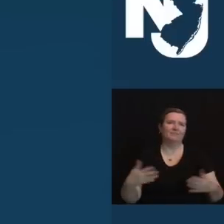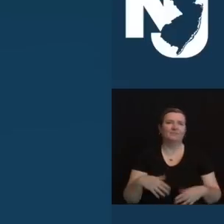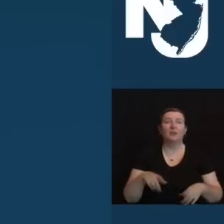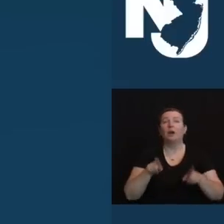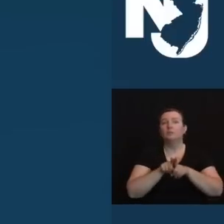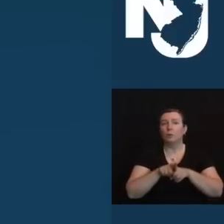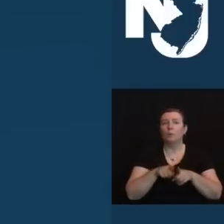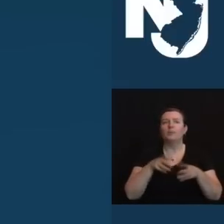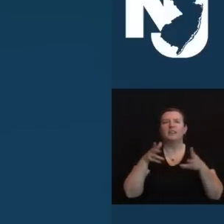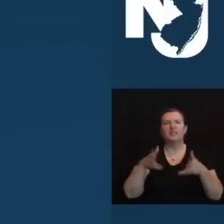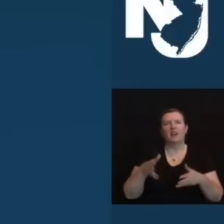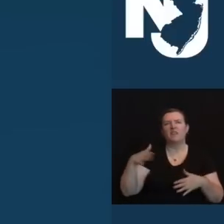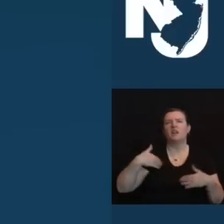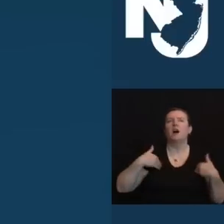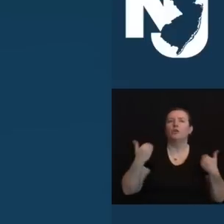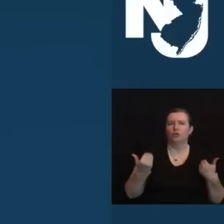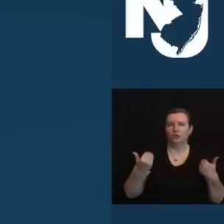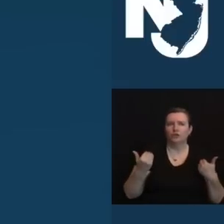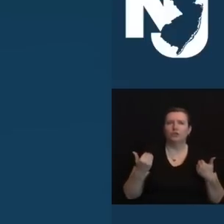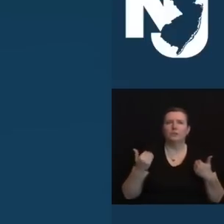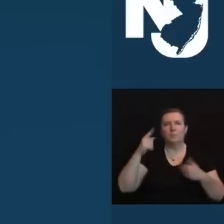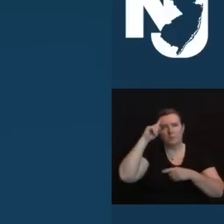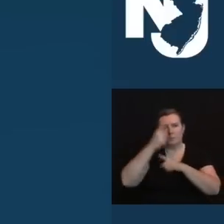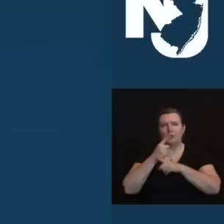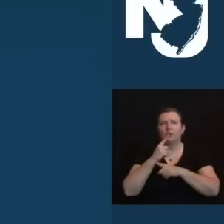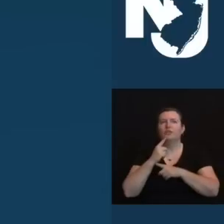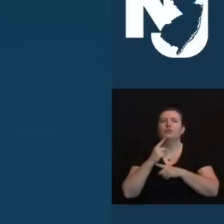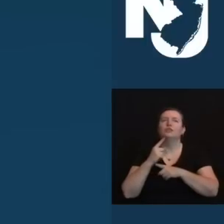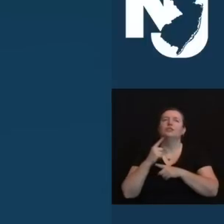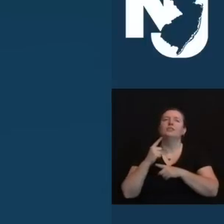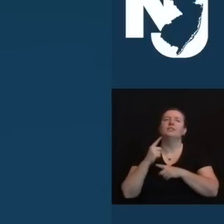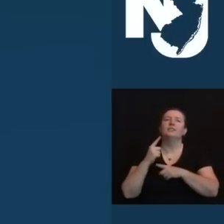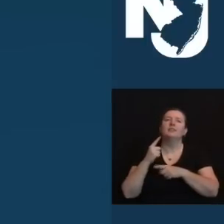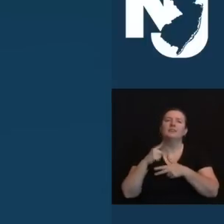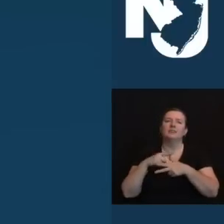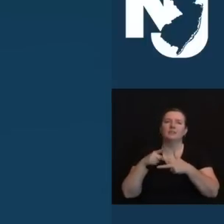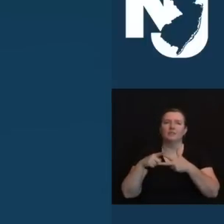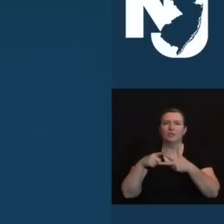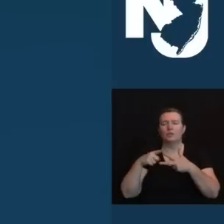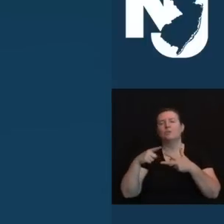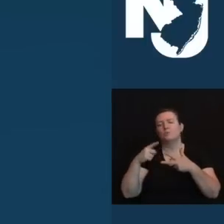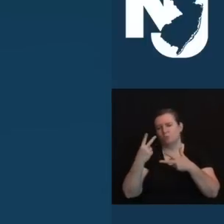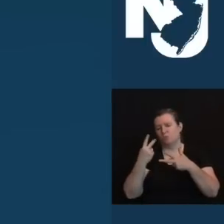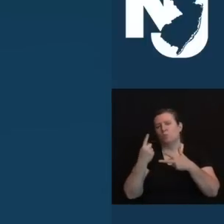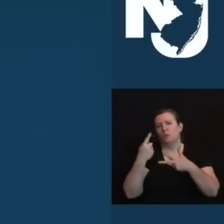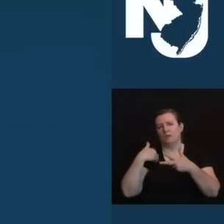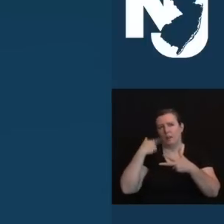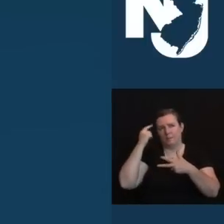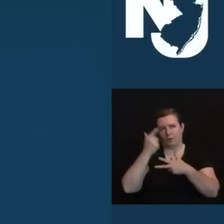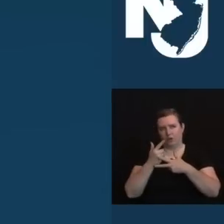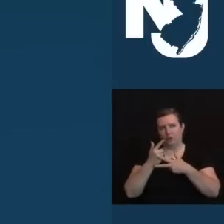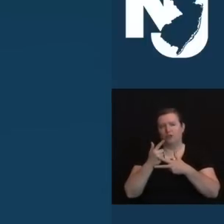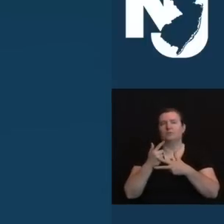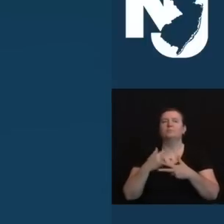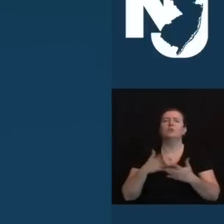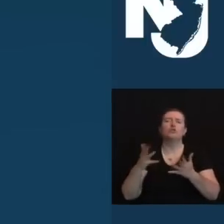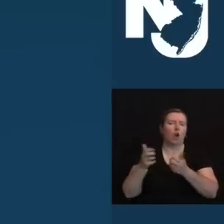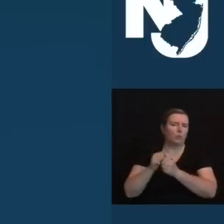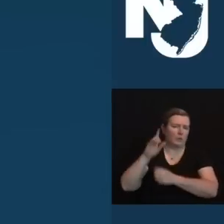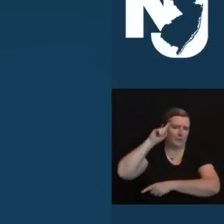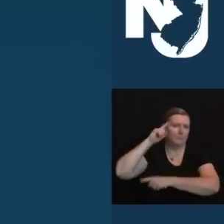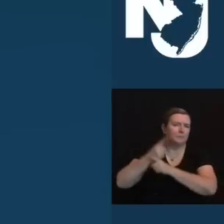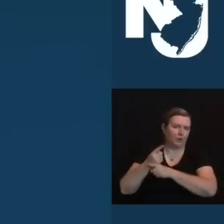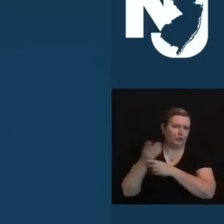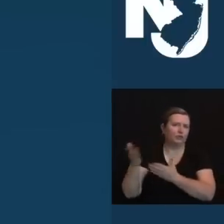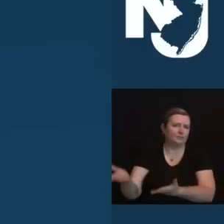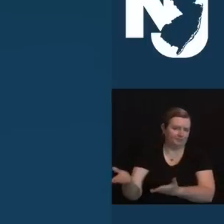leaves behind his younger siblings, Julian, Alejandro, with whom I had the great honor of speaking yesterday, Roberto, and